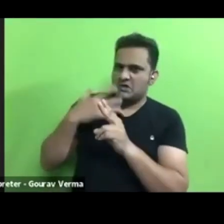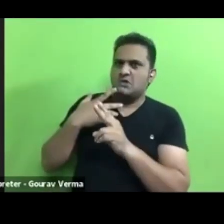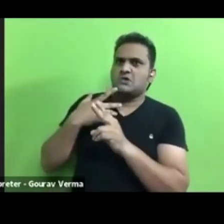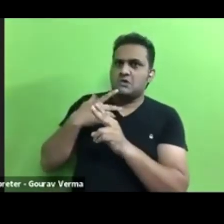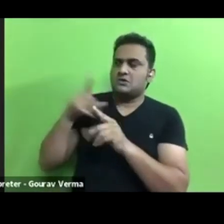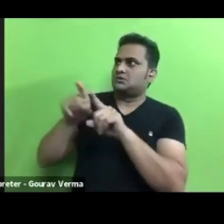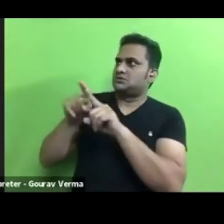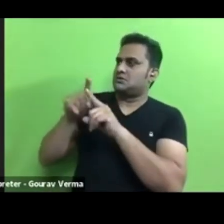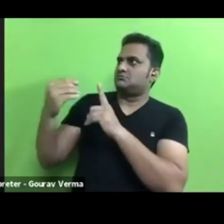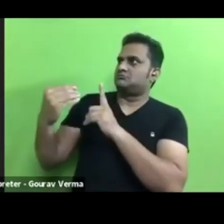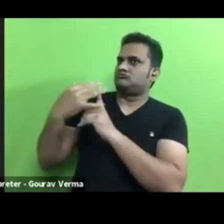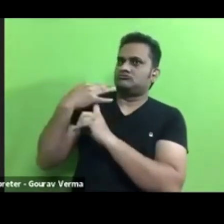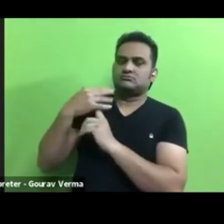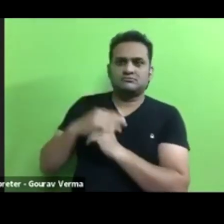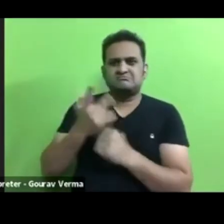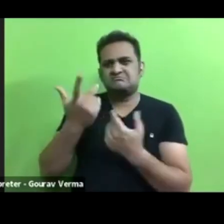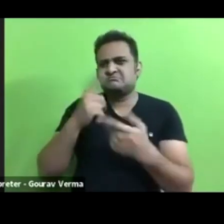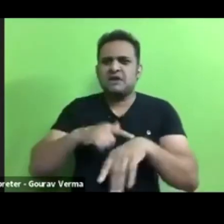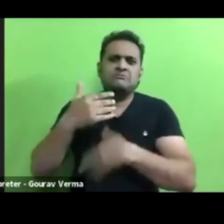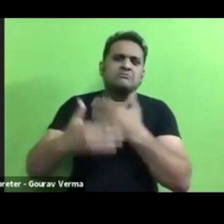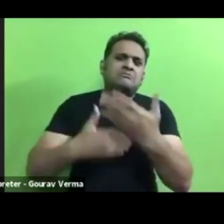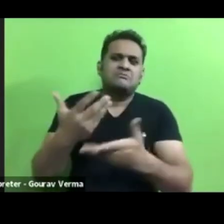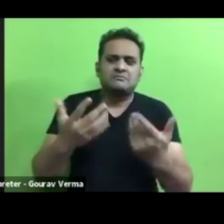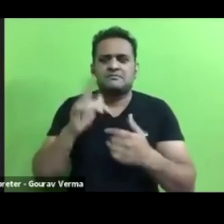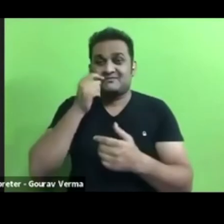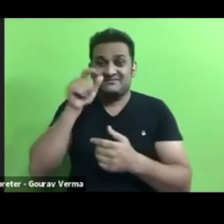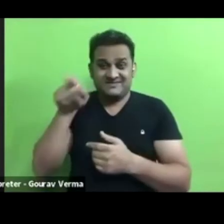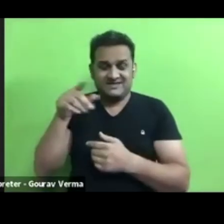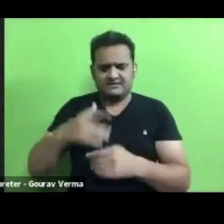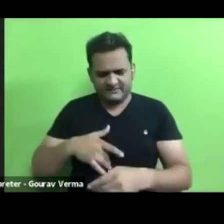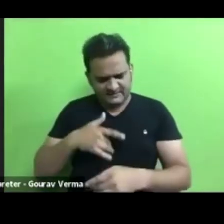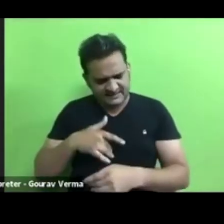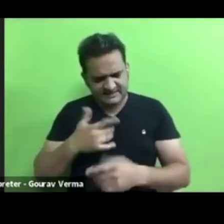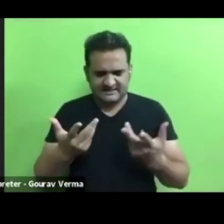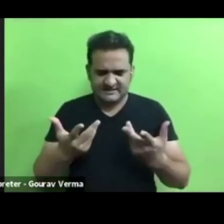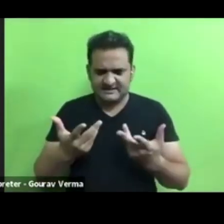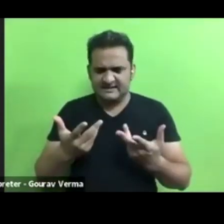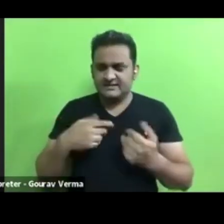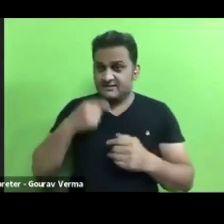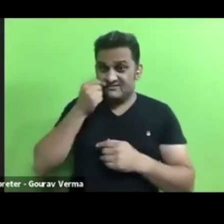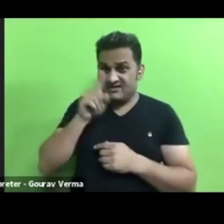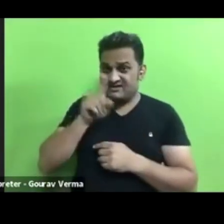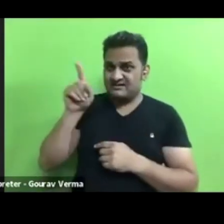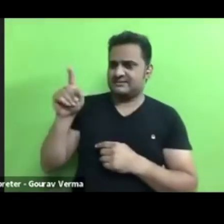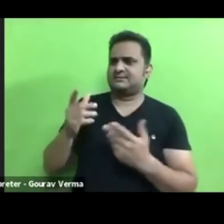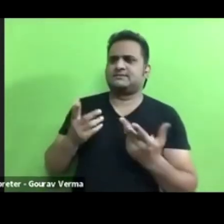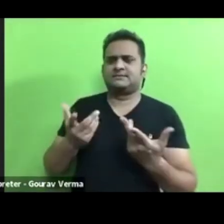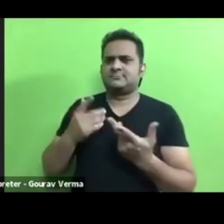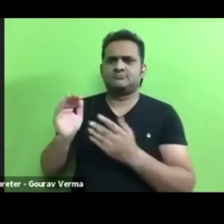wings. But somehow on the way, he realized that his father is inadequate to support